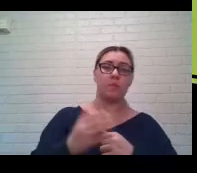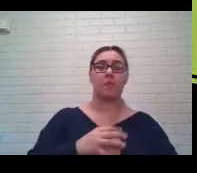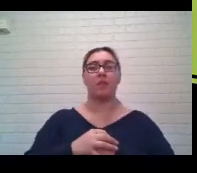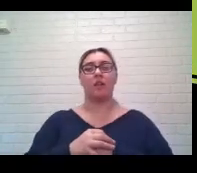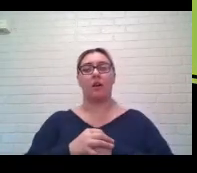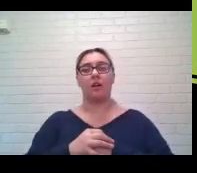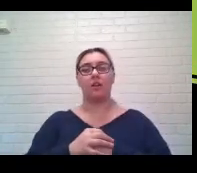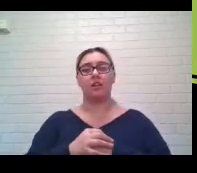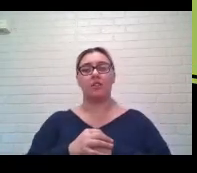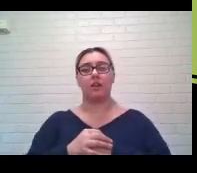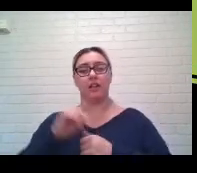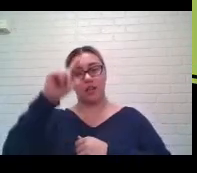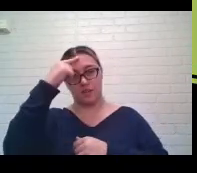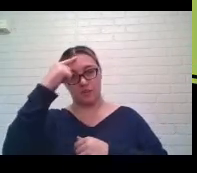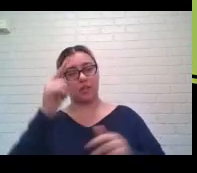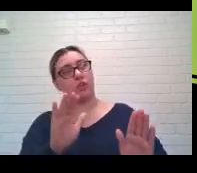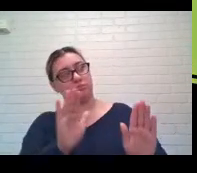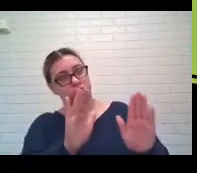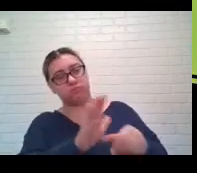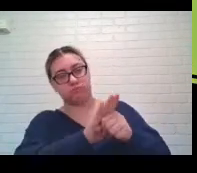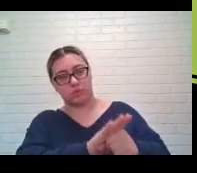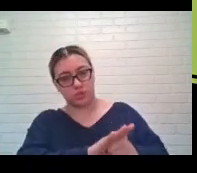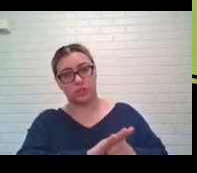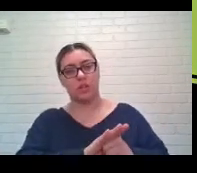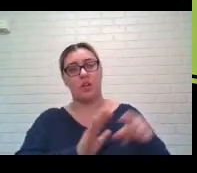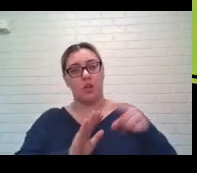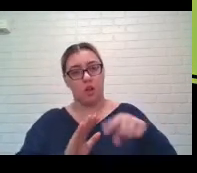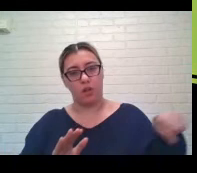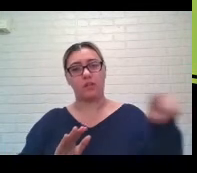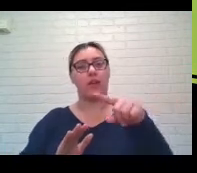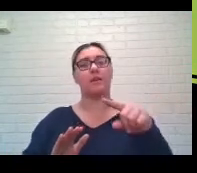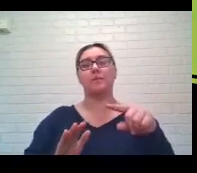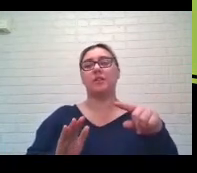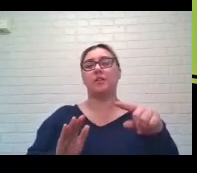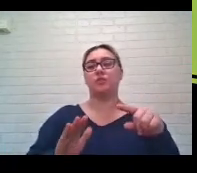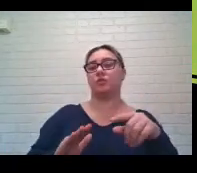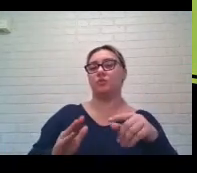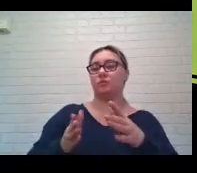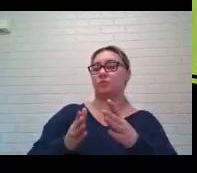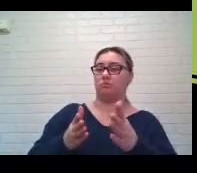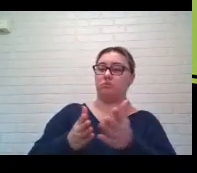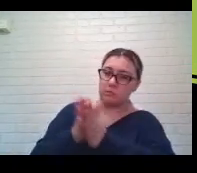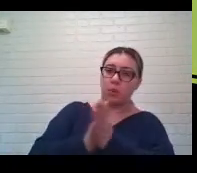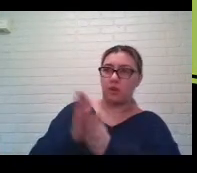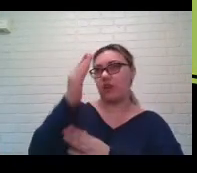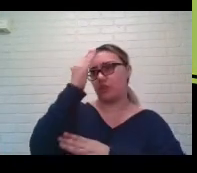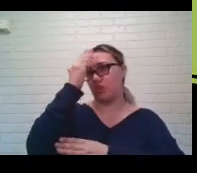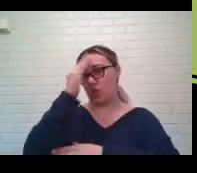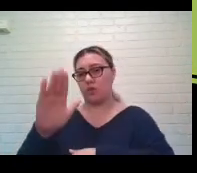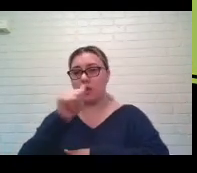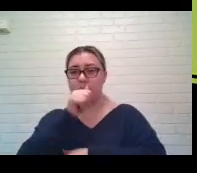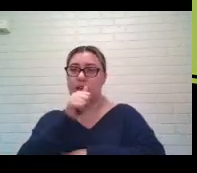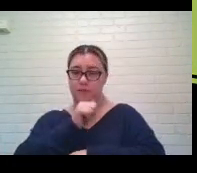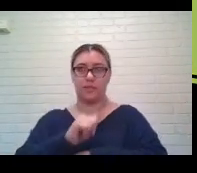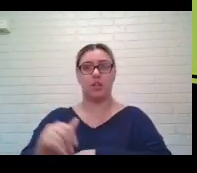towards this particular initiative, where they are creating awareness about data privacy. They're creating awareness about how data should be